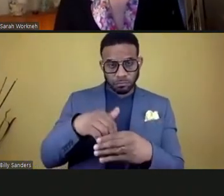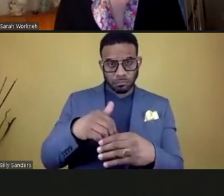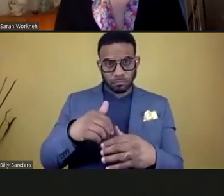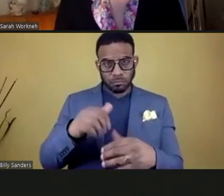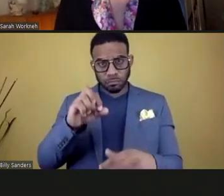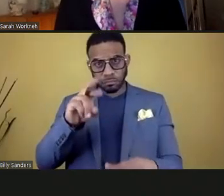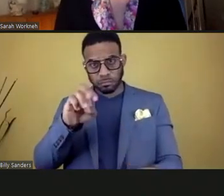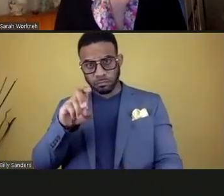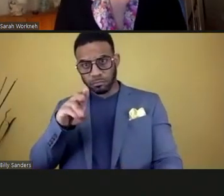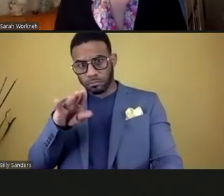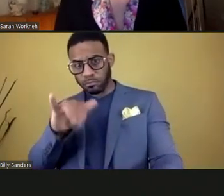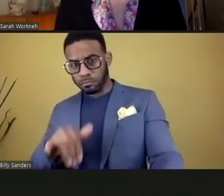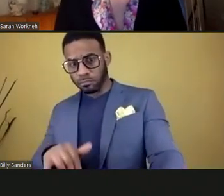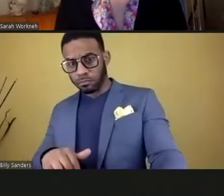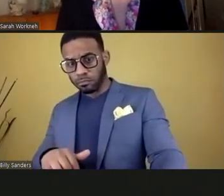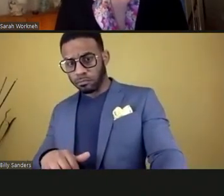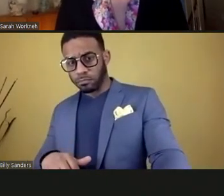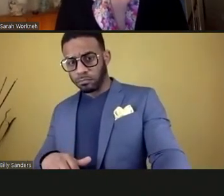residency.